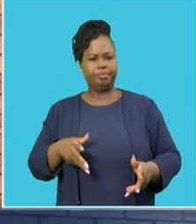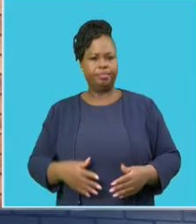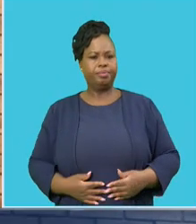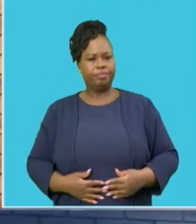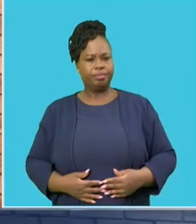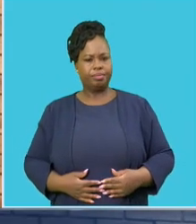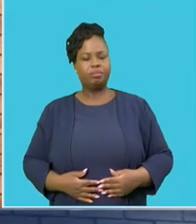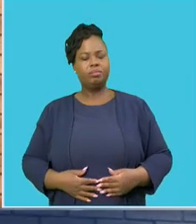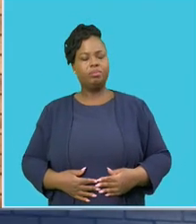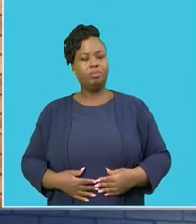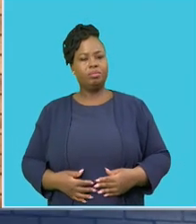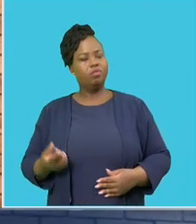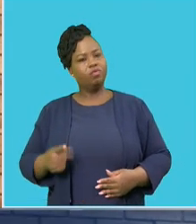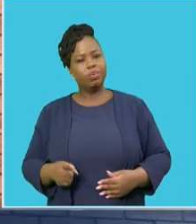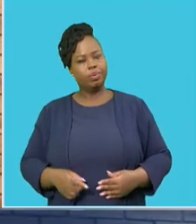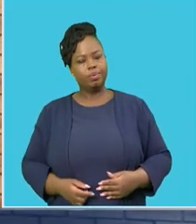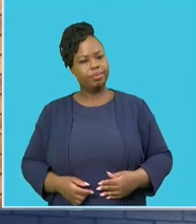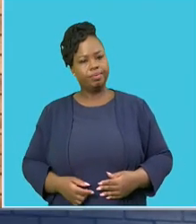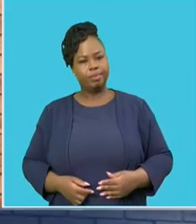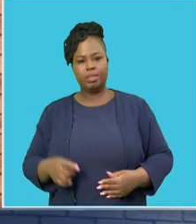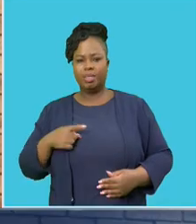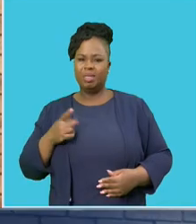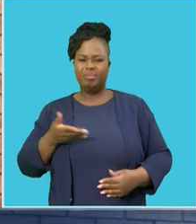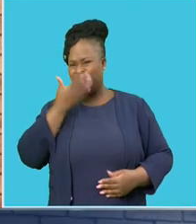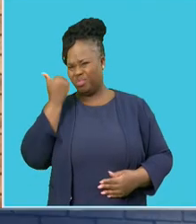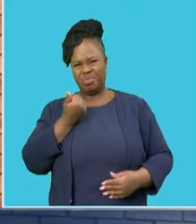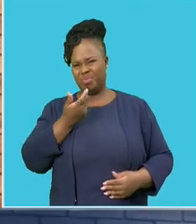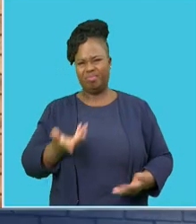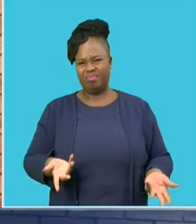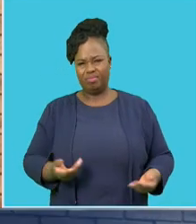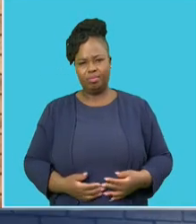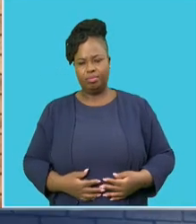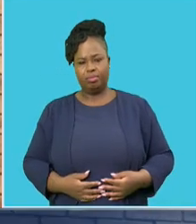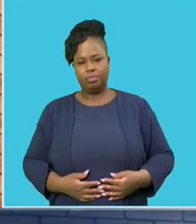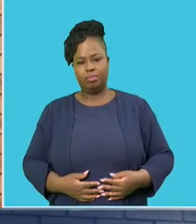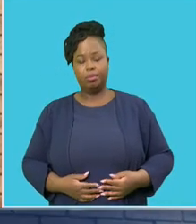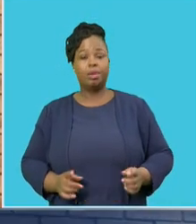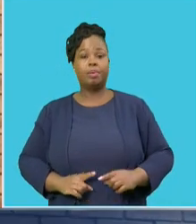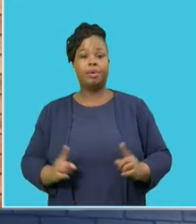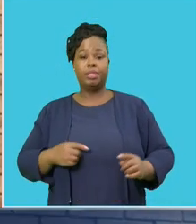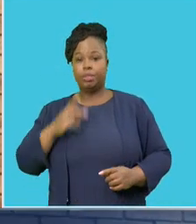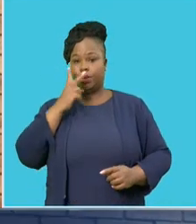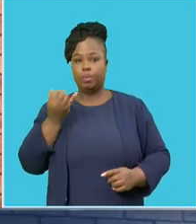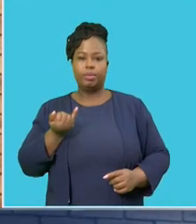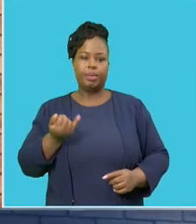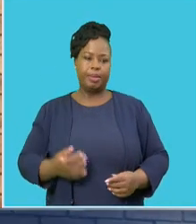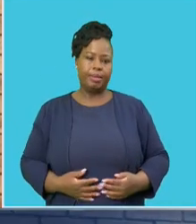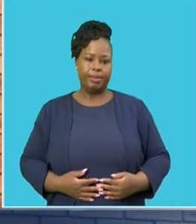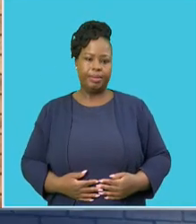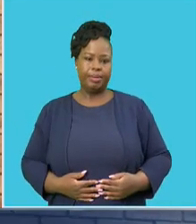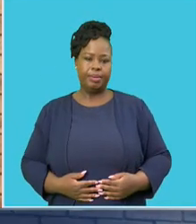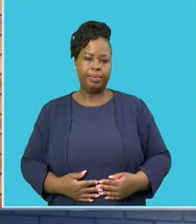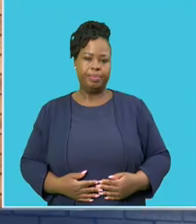kumagubu. Awa angazbo chibaziline. Mare, it seems as... there